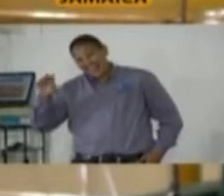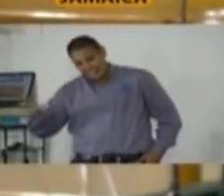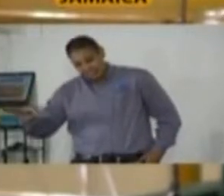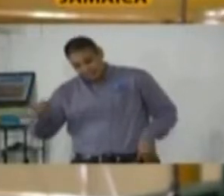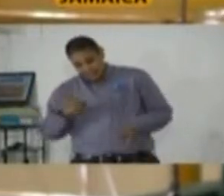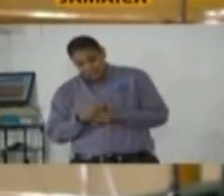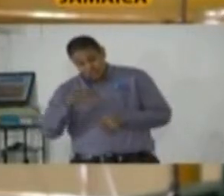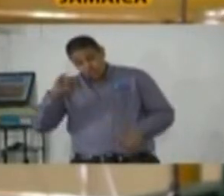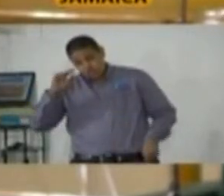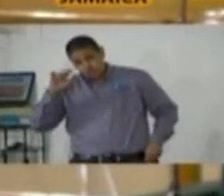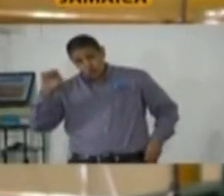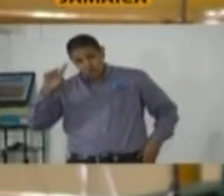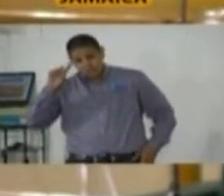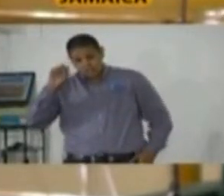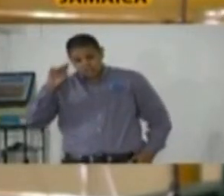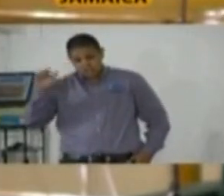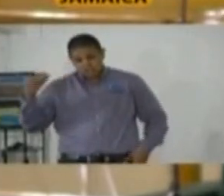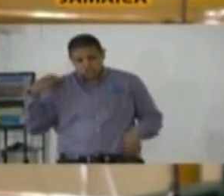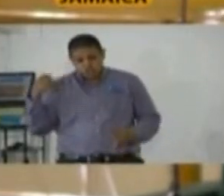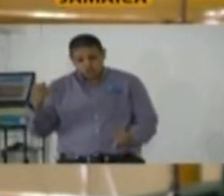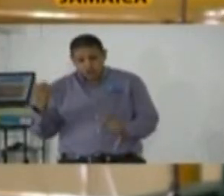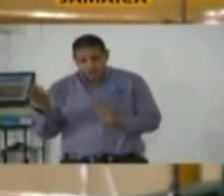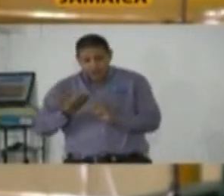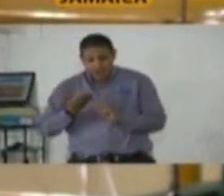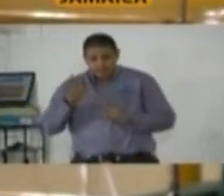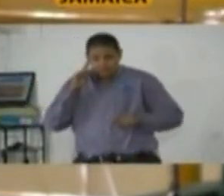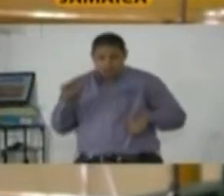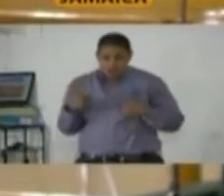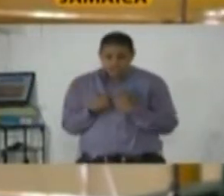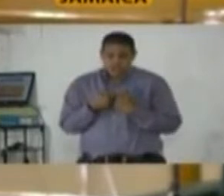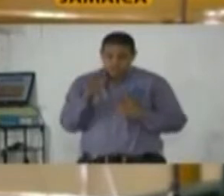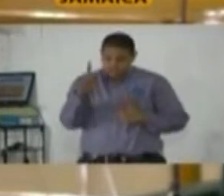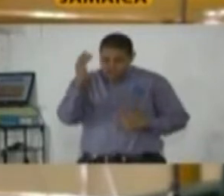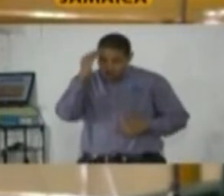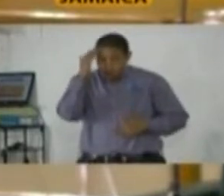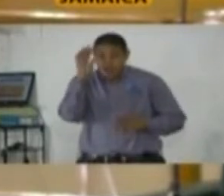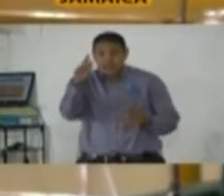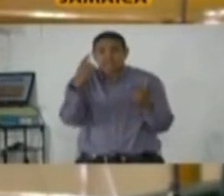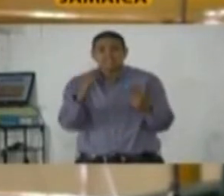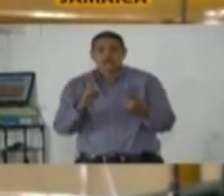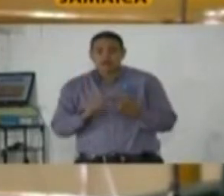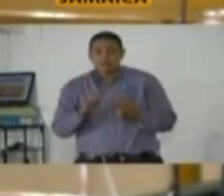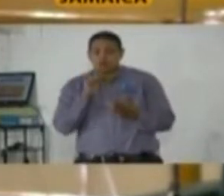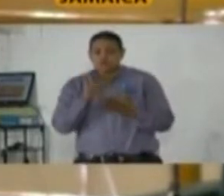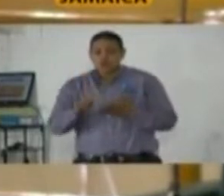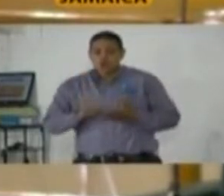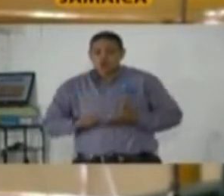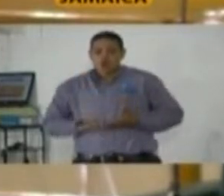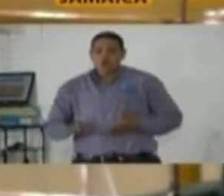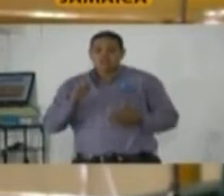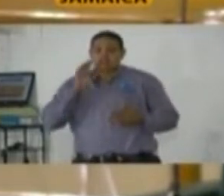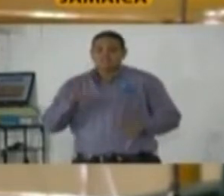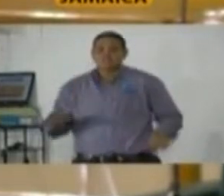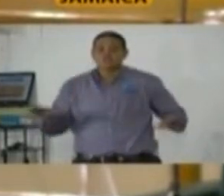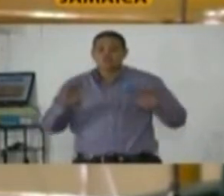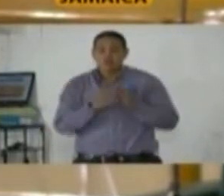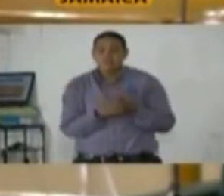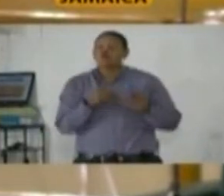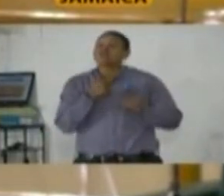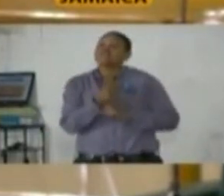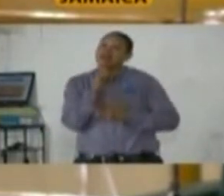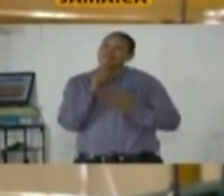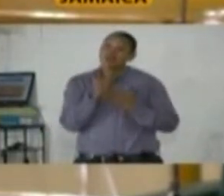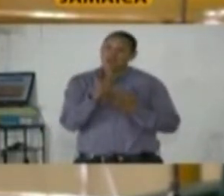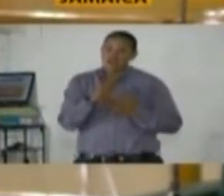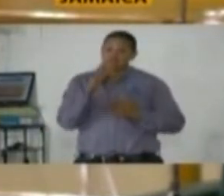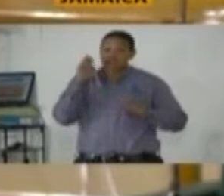Julius Gunter, strong advocate for adverse childhood events awareness and an author of children's book, Ms. Rebecca Tortello,